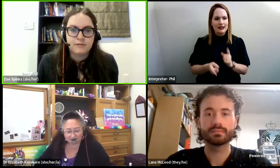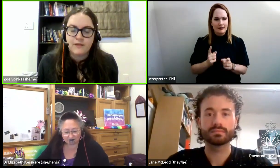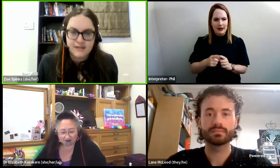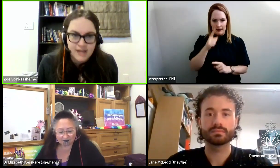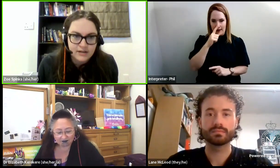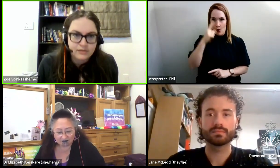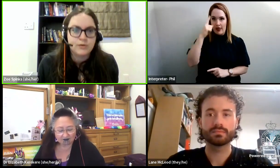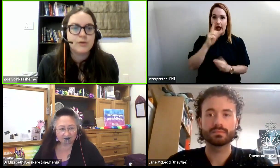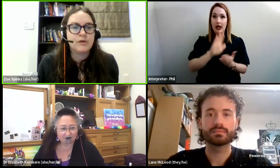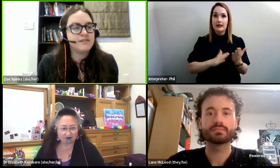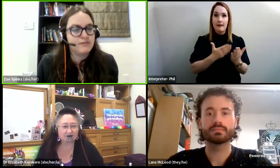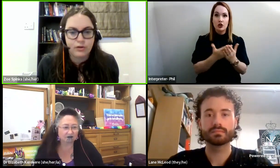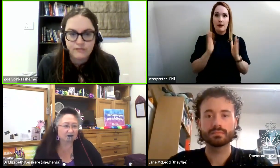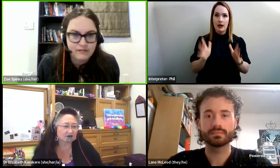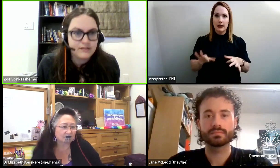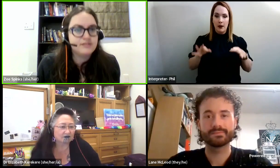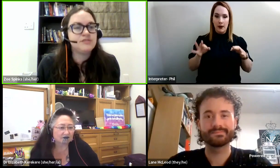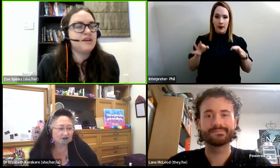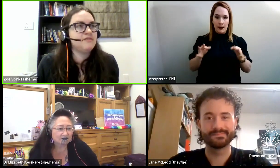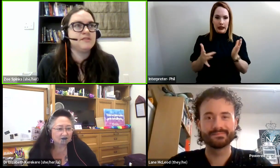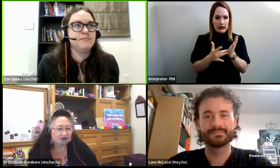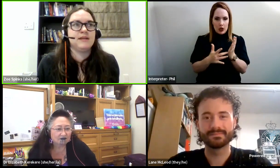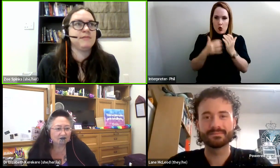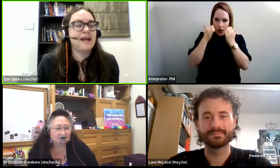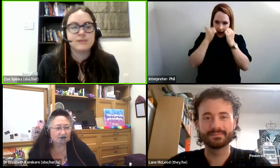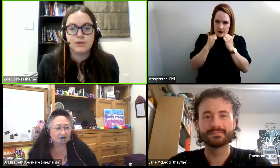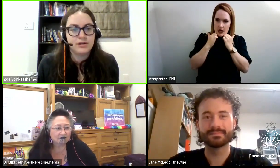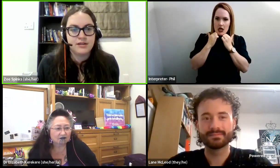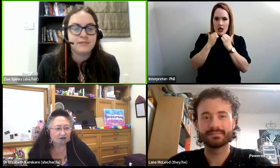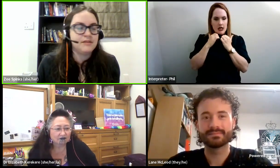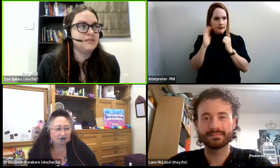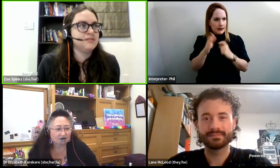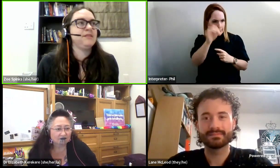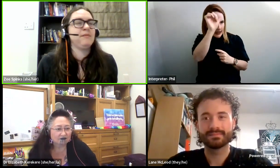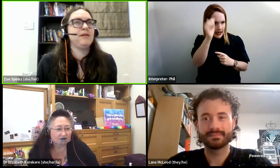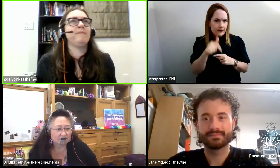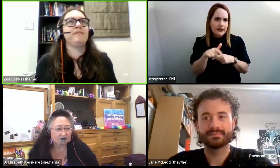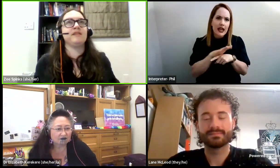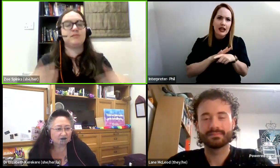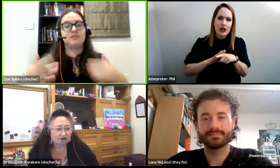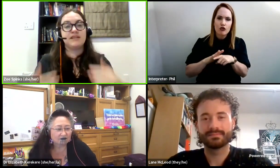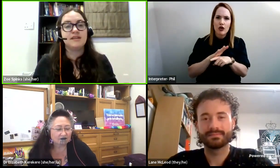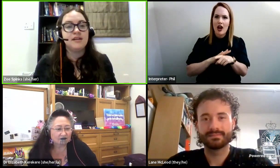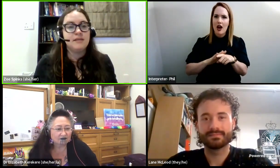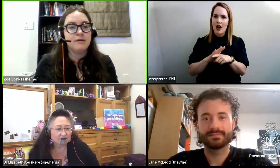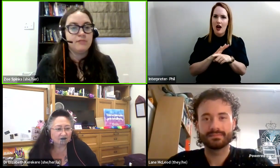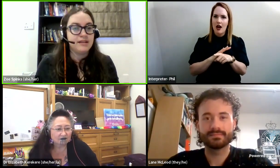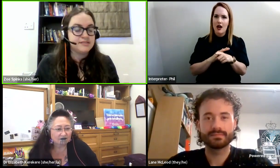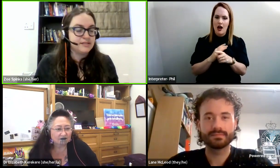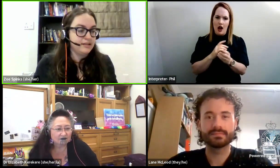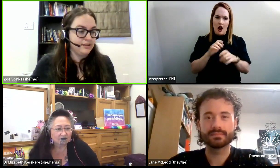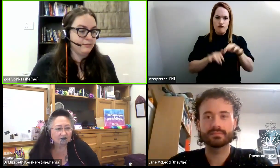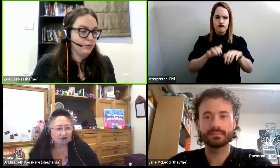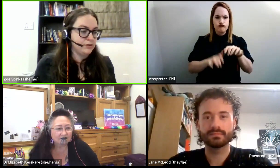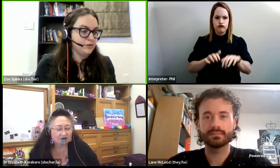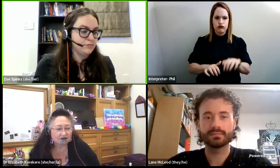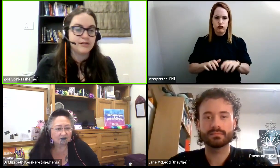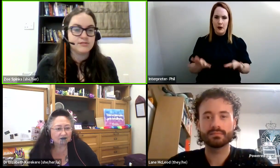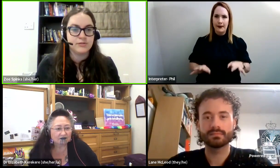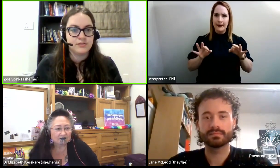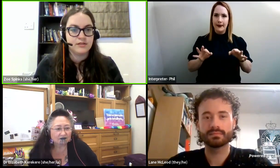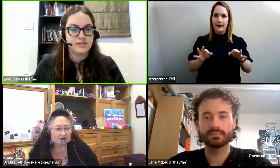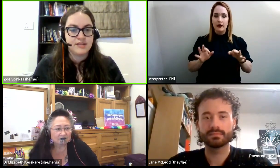have to be very technical, you have to have a lot of evidence, you have to be an expert in the subject. But realistically, what you